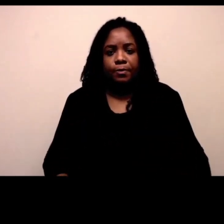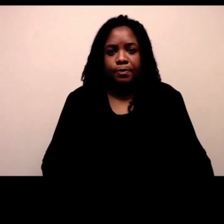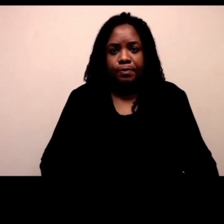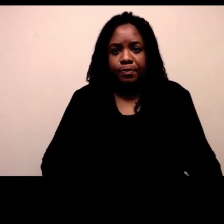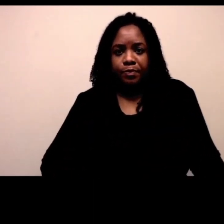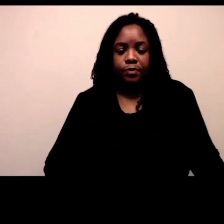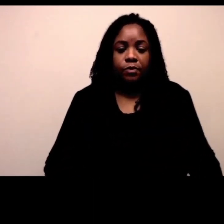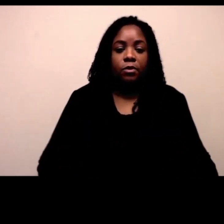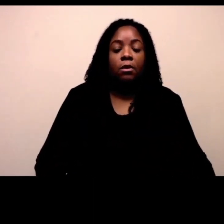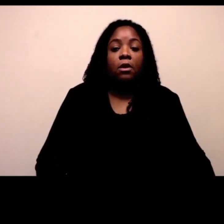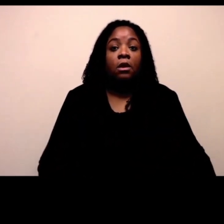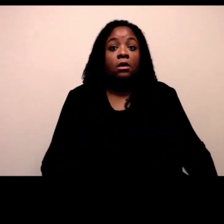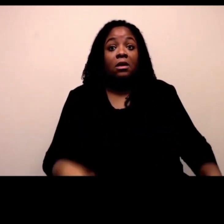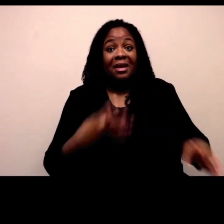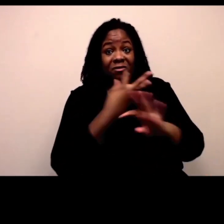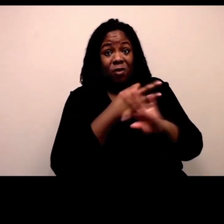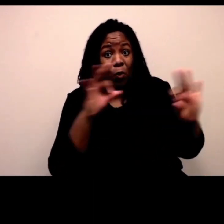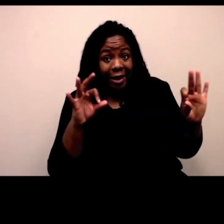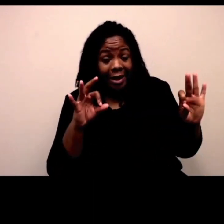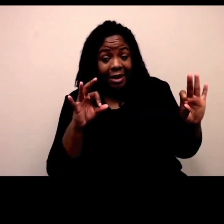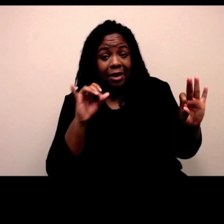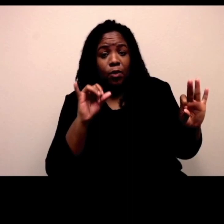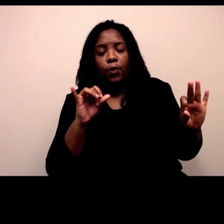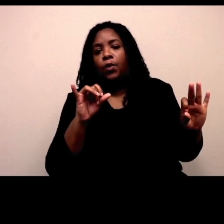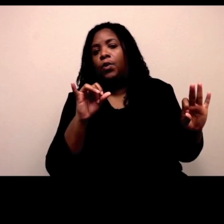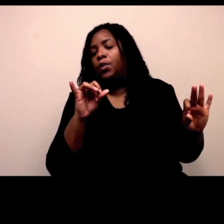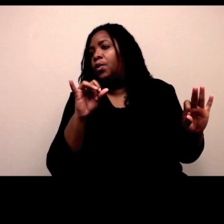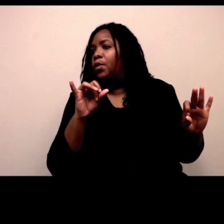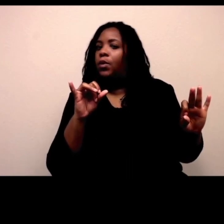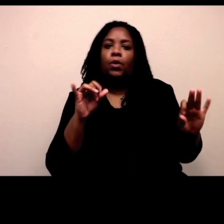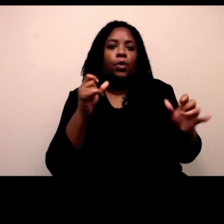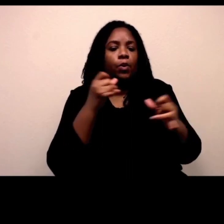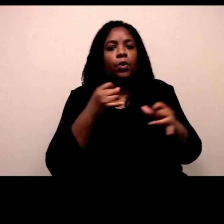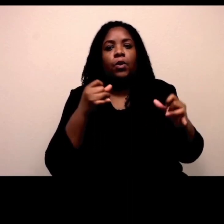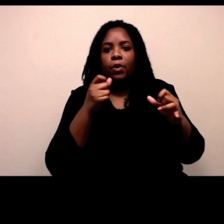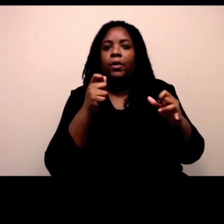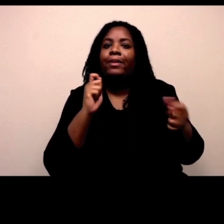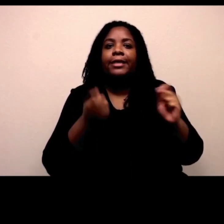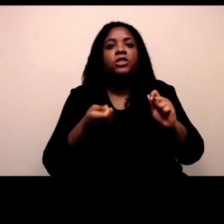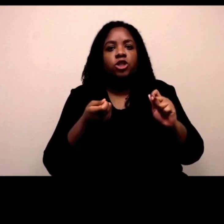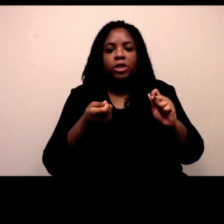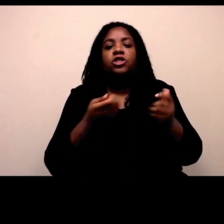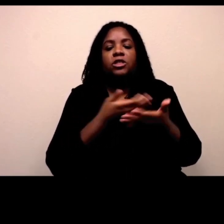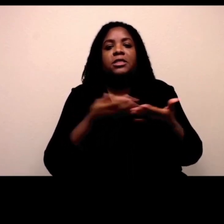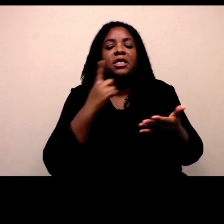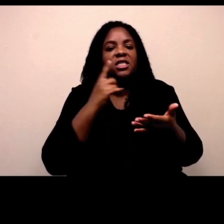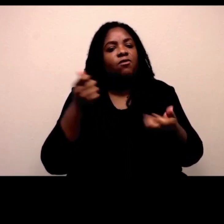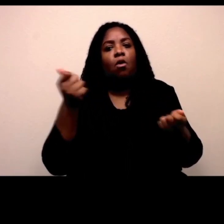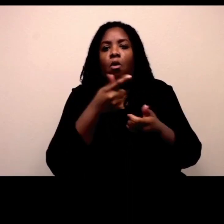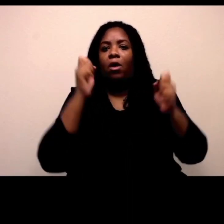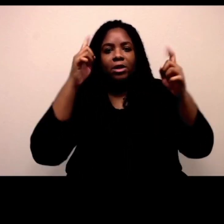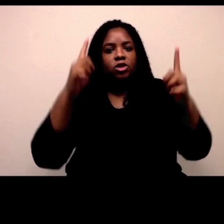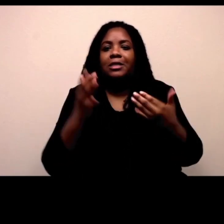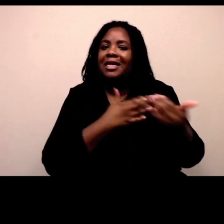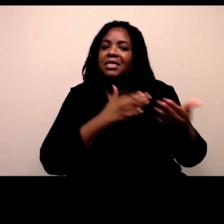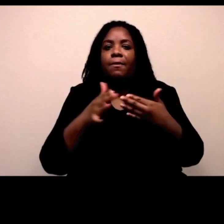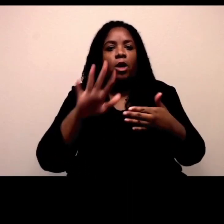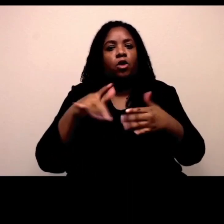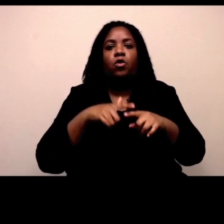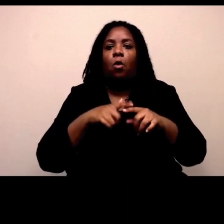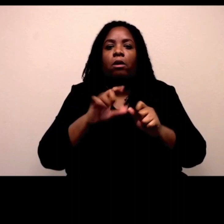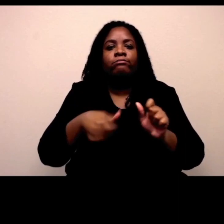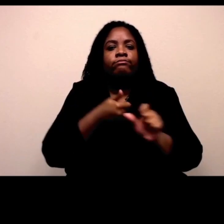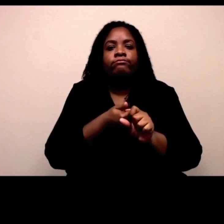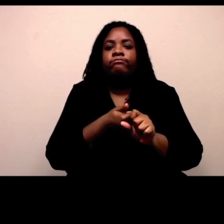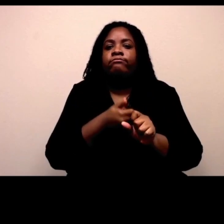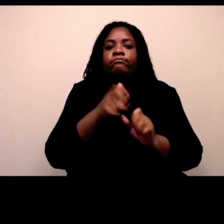For it to be free is a game changer for every educator. It doesn't matter where you come from. And it definitely,